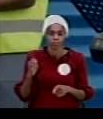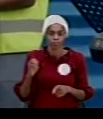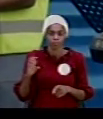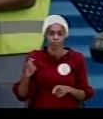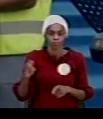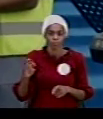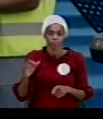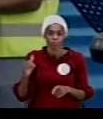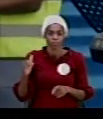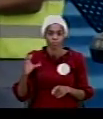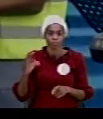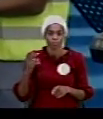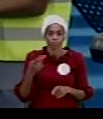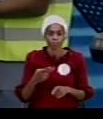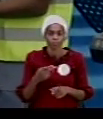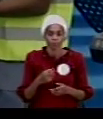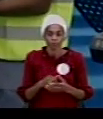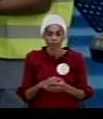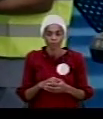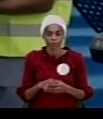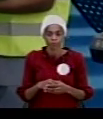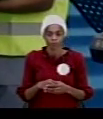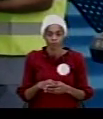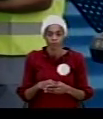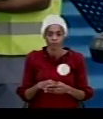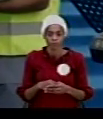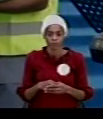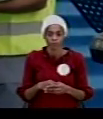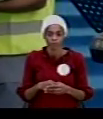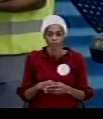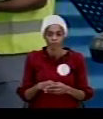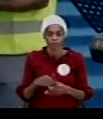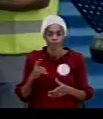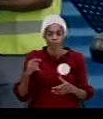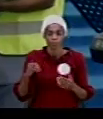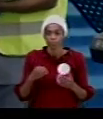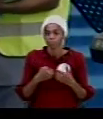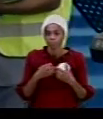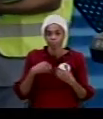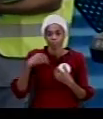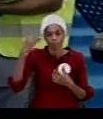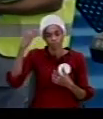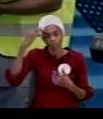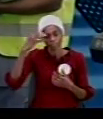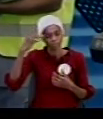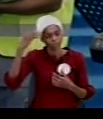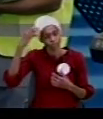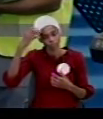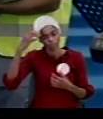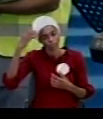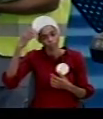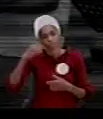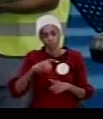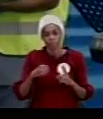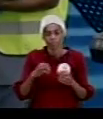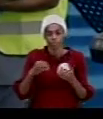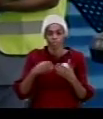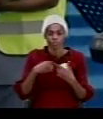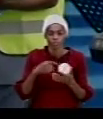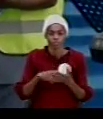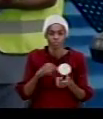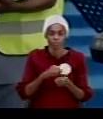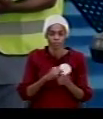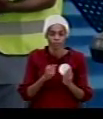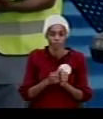diagnosed as having a seizure disorder. And whenever she suffered from that disorder, she